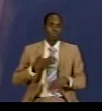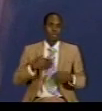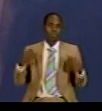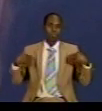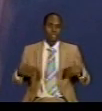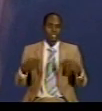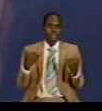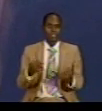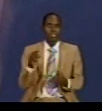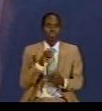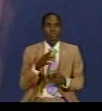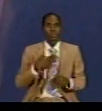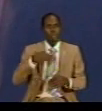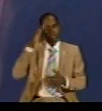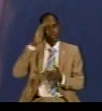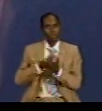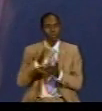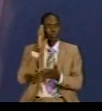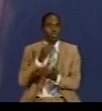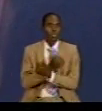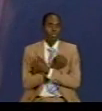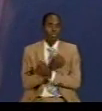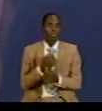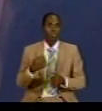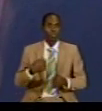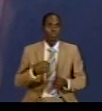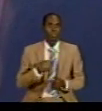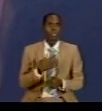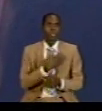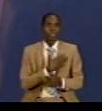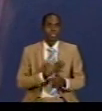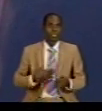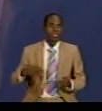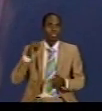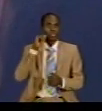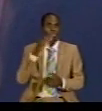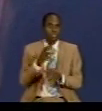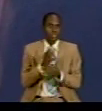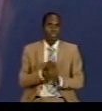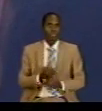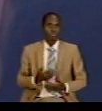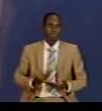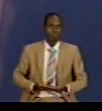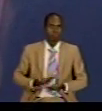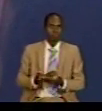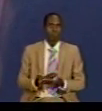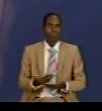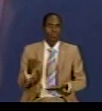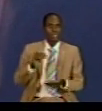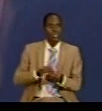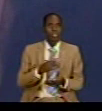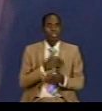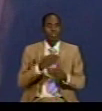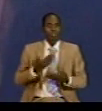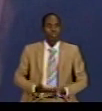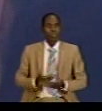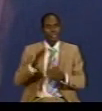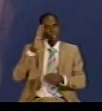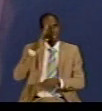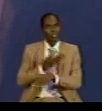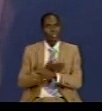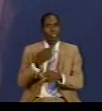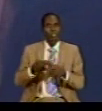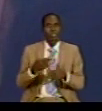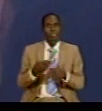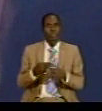that I was hated, he hath therefore given me this son also." And she called his name Simeon. And